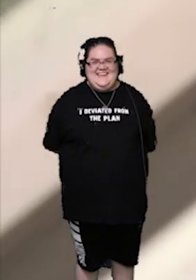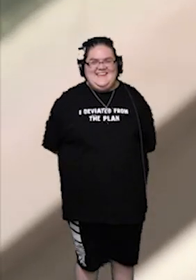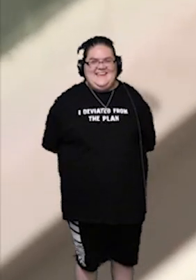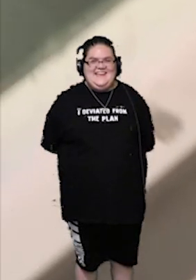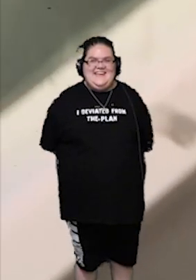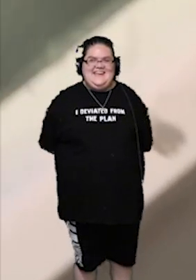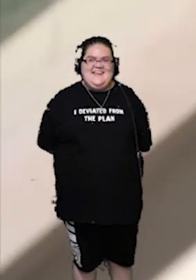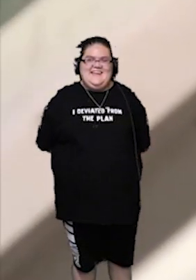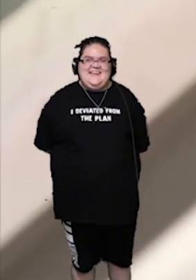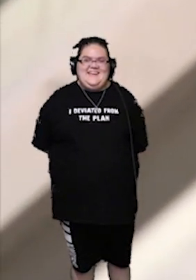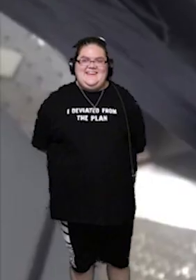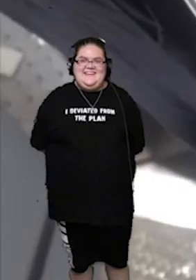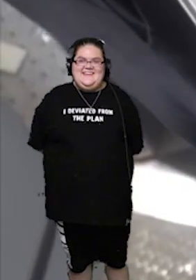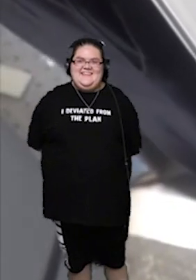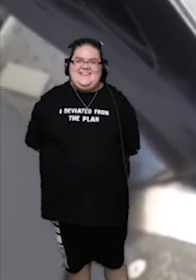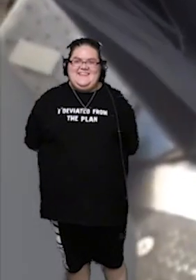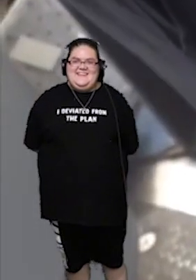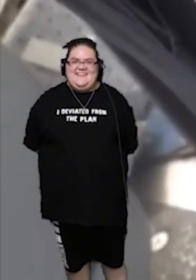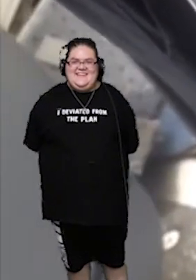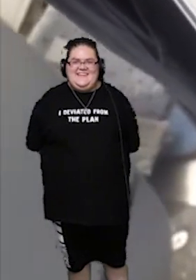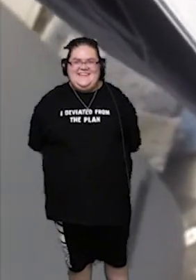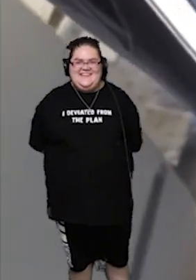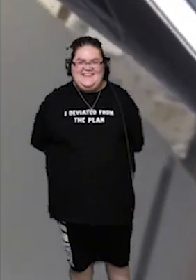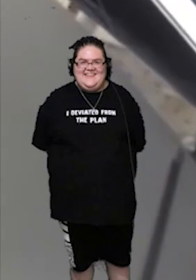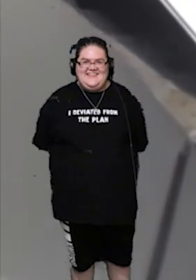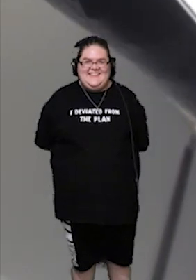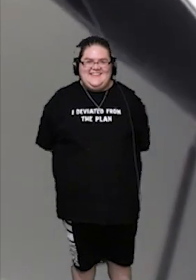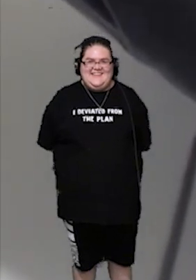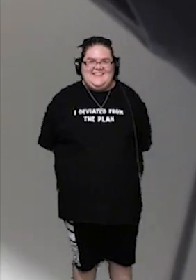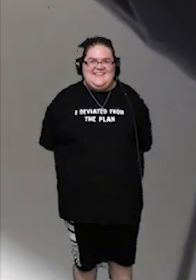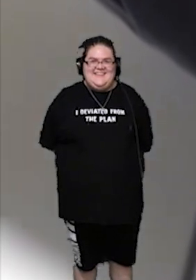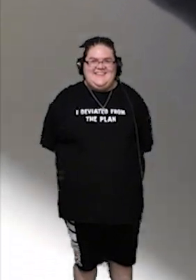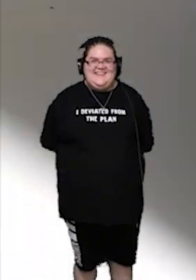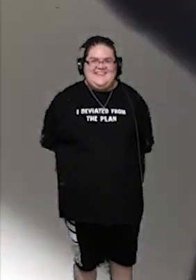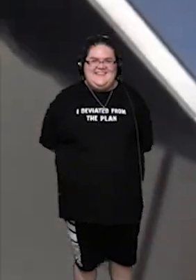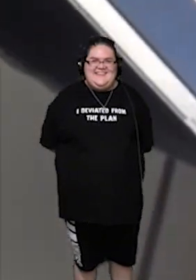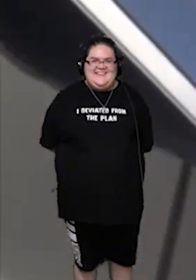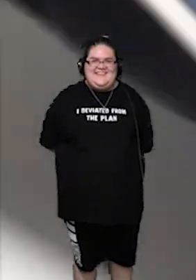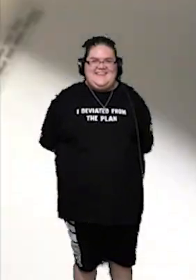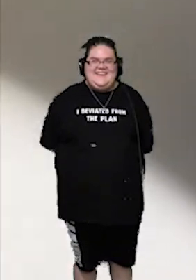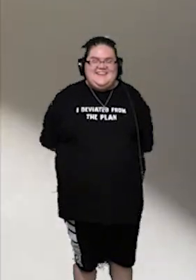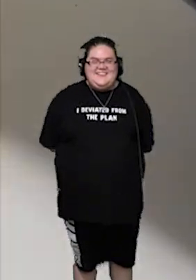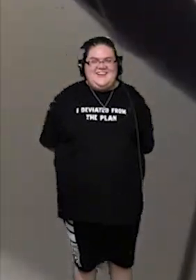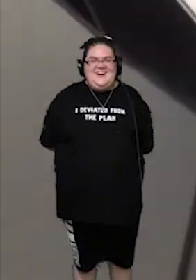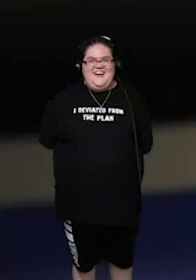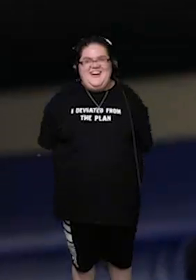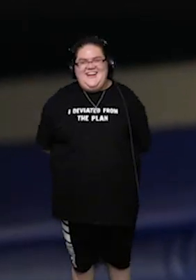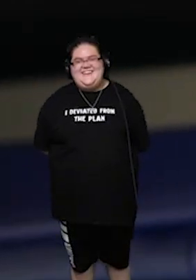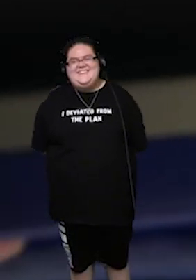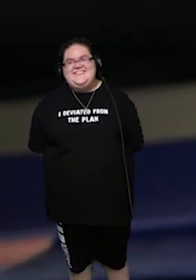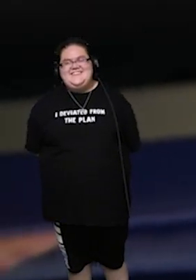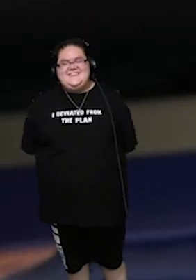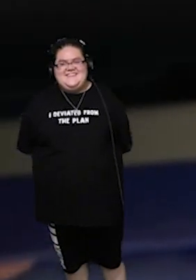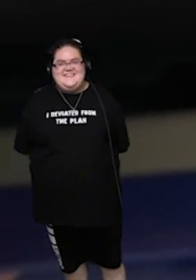Bro, get out. Well, you got jokes yet? Not me. Well, he's got a powerful neck.